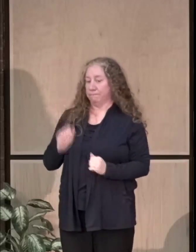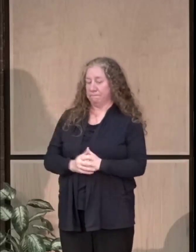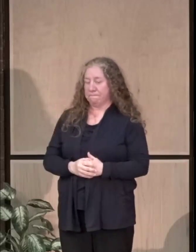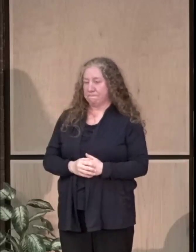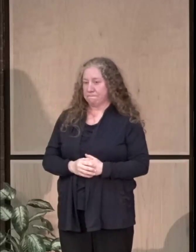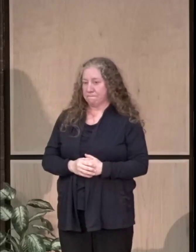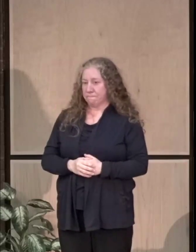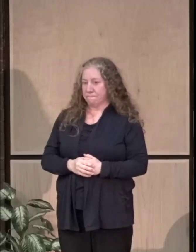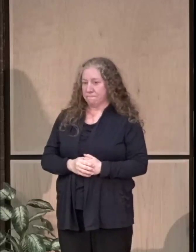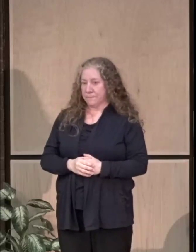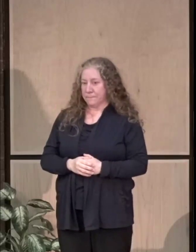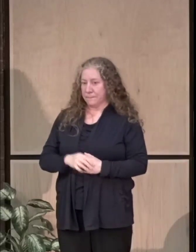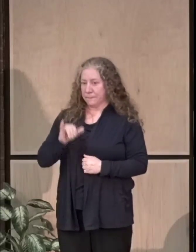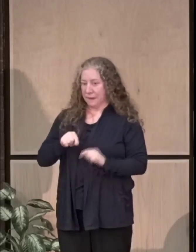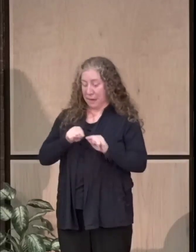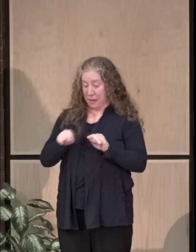25. Is the blue from you?